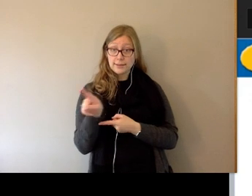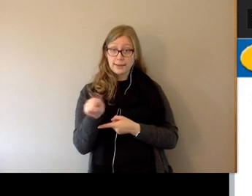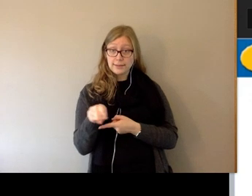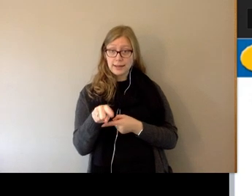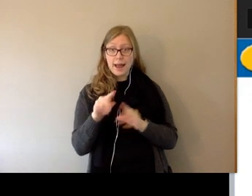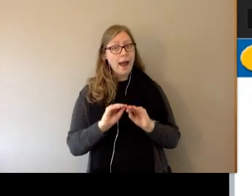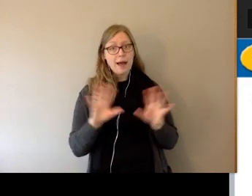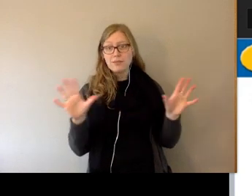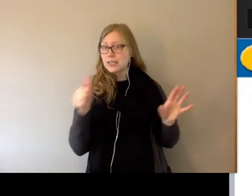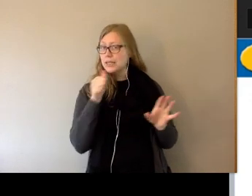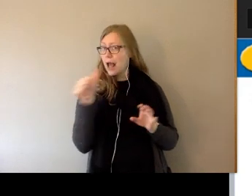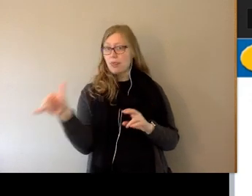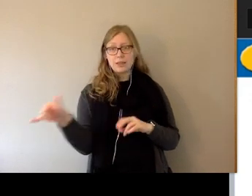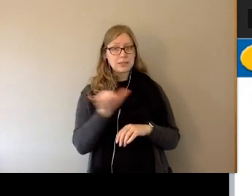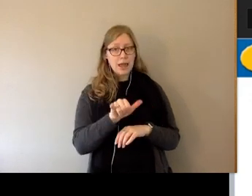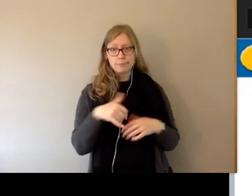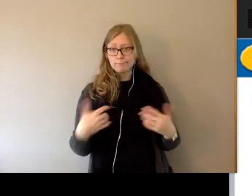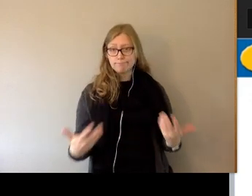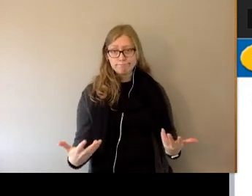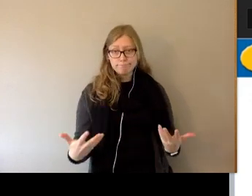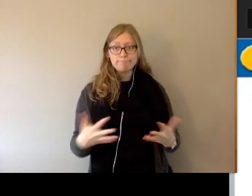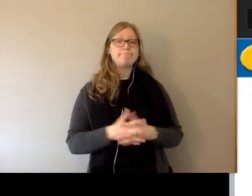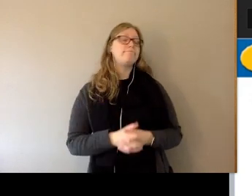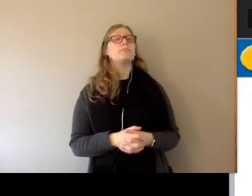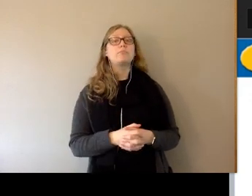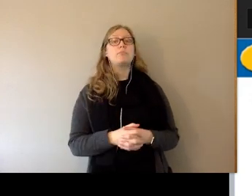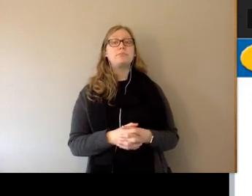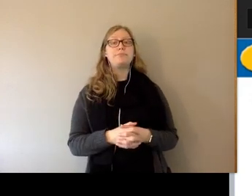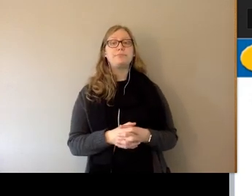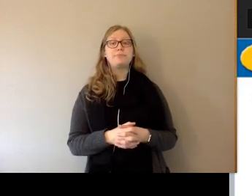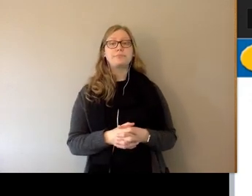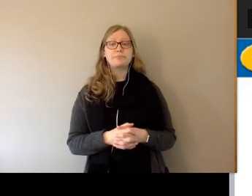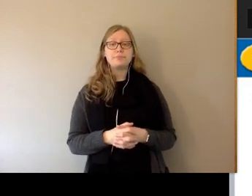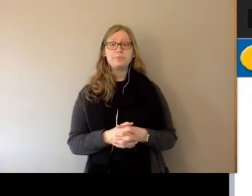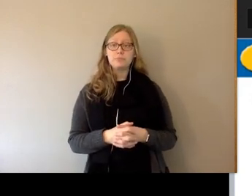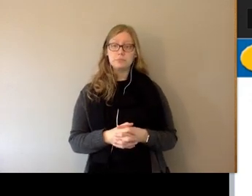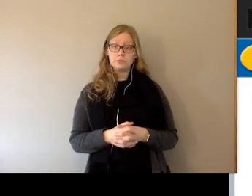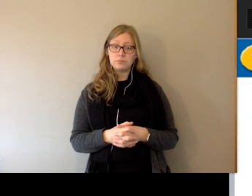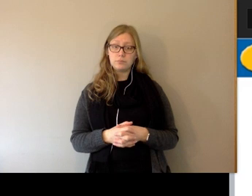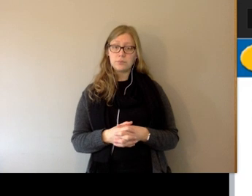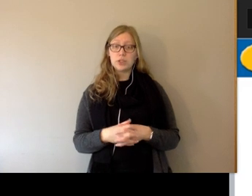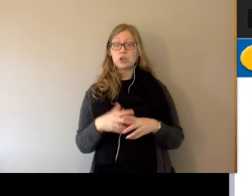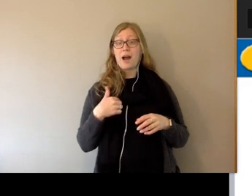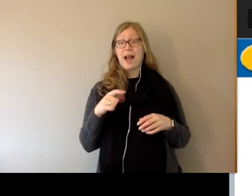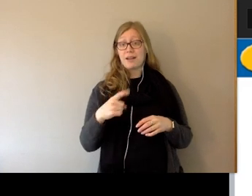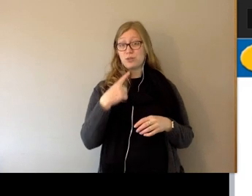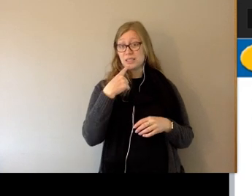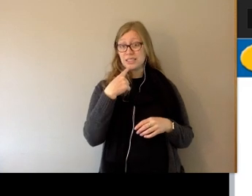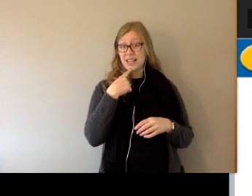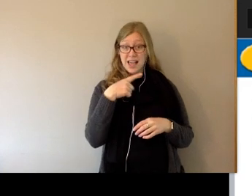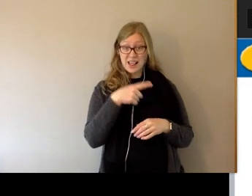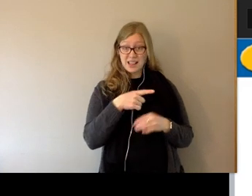not 5/7. And so the conclusion that I have is that this line is not parallel to